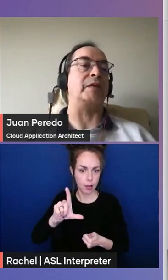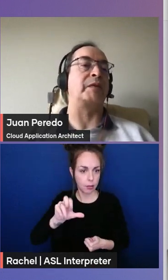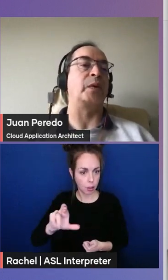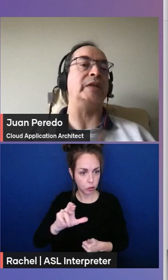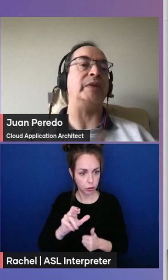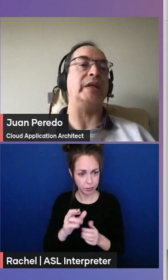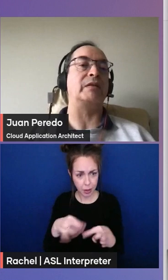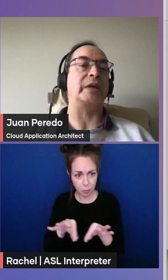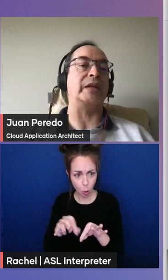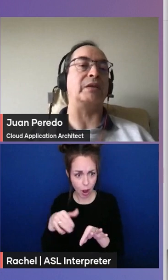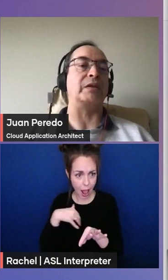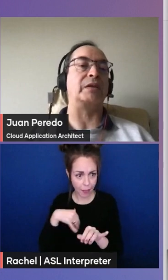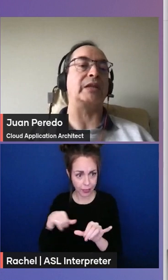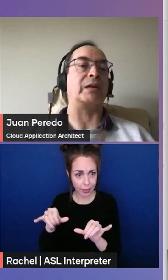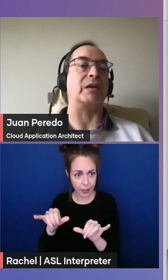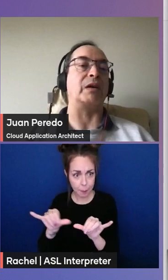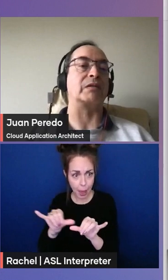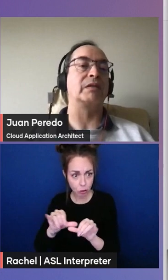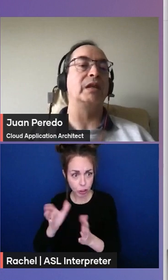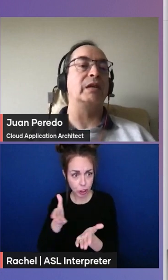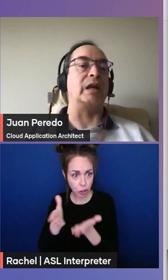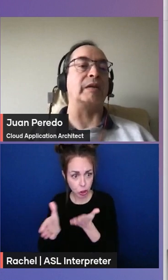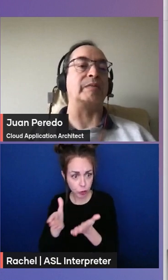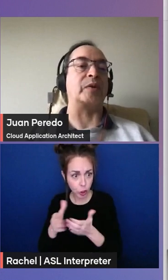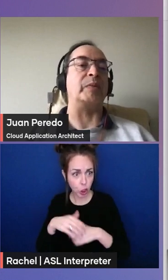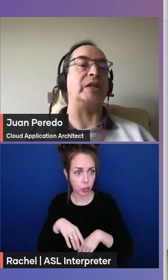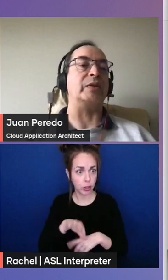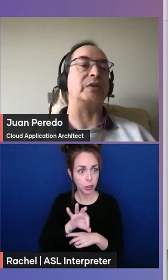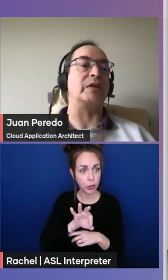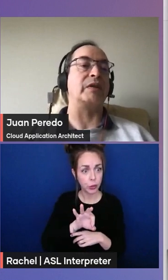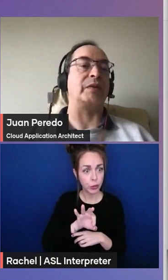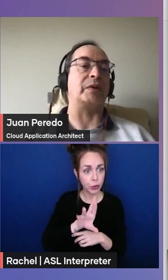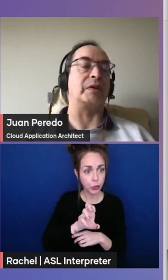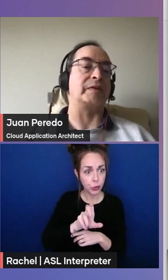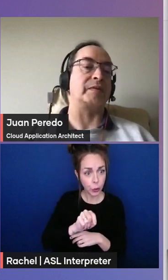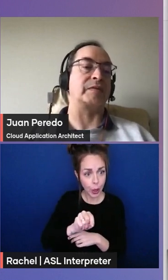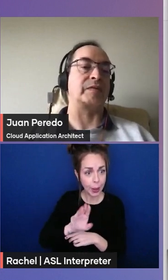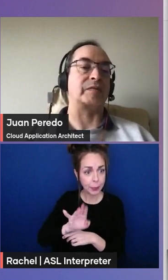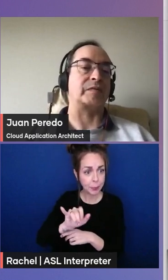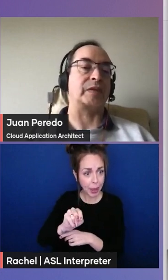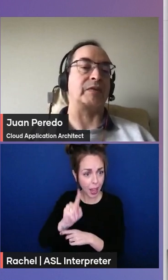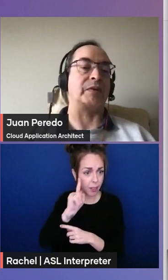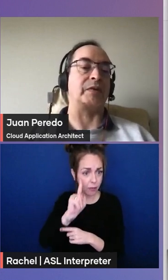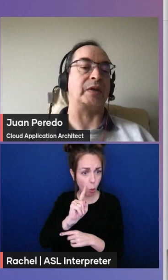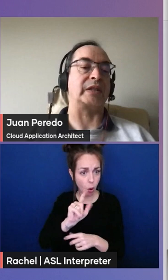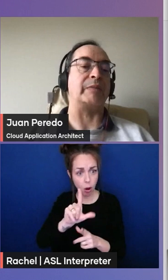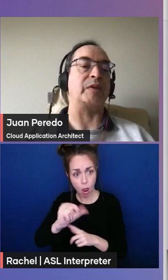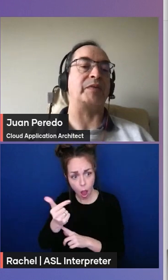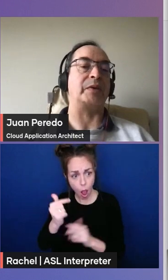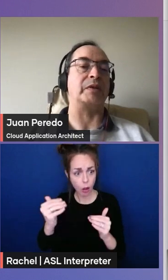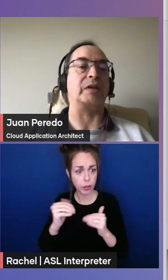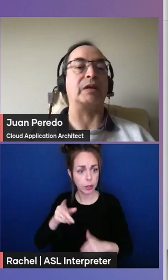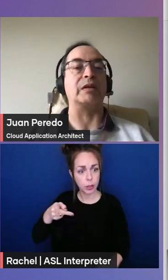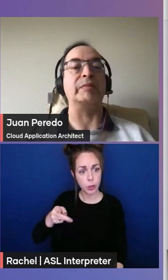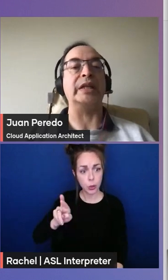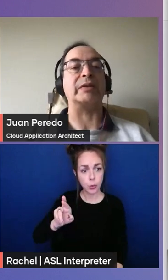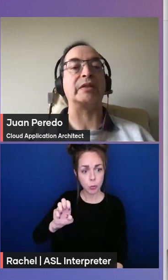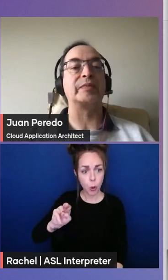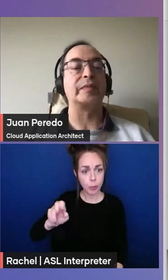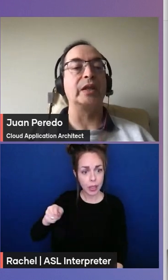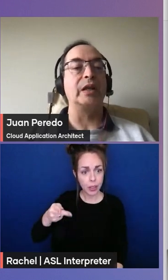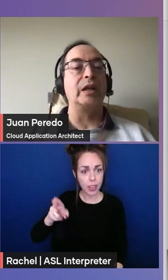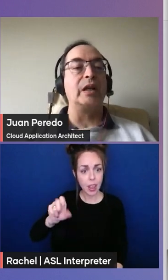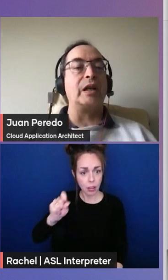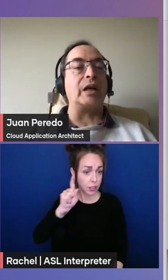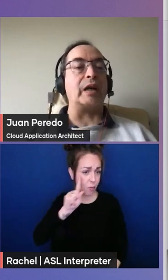server, FluentBit to get our logs, Prometheus for example, for our metrics.